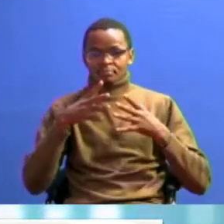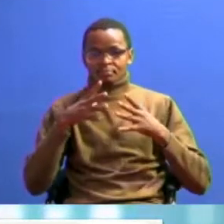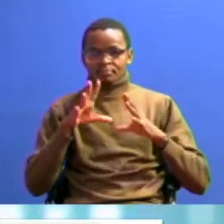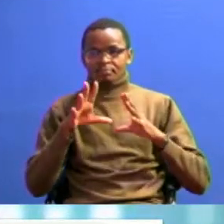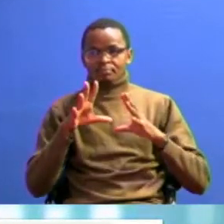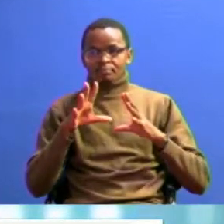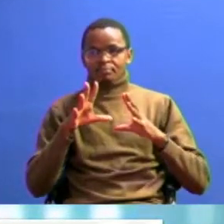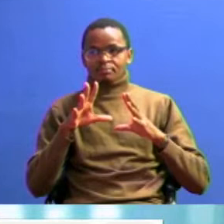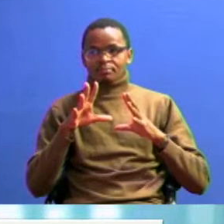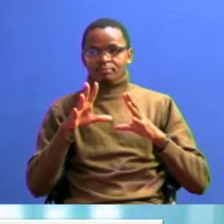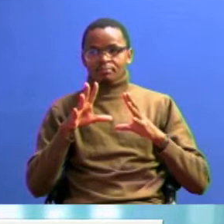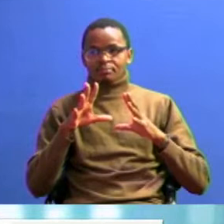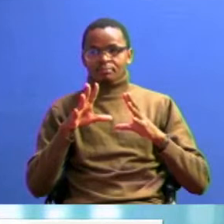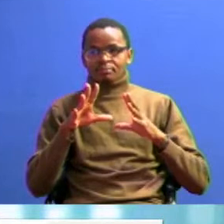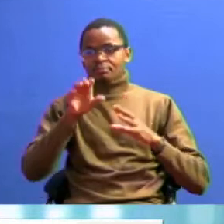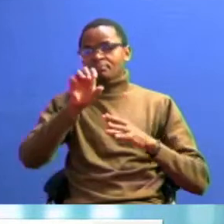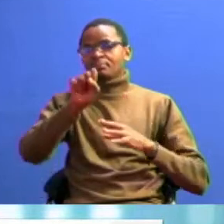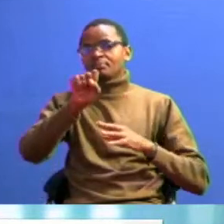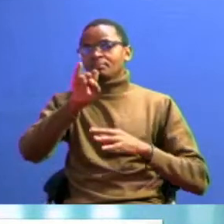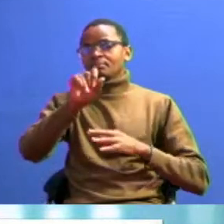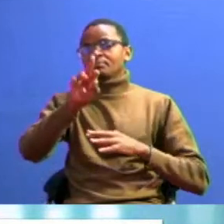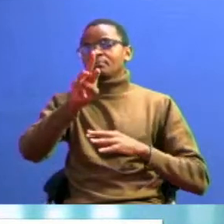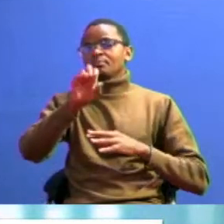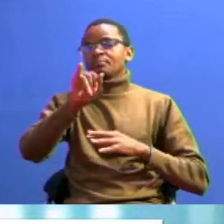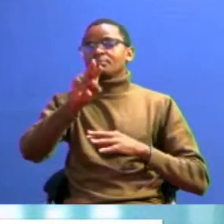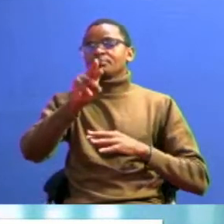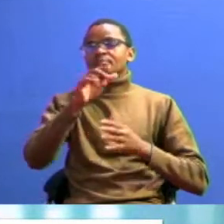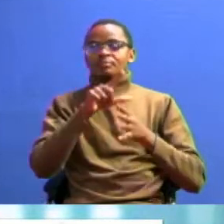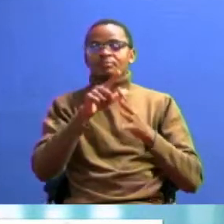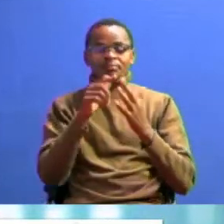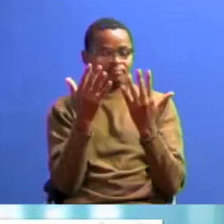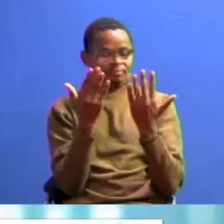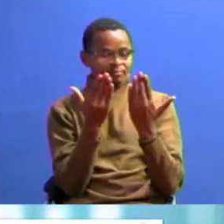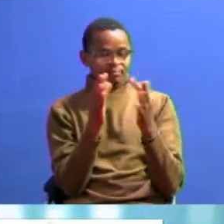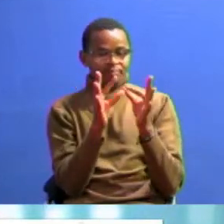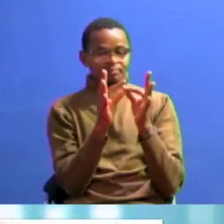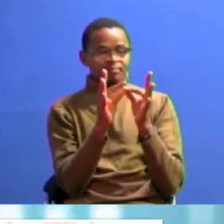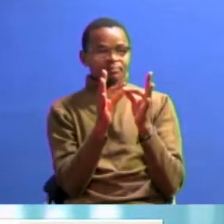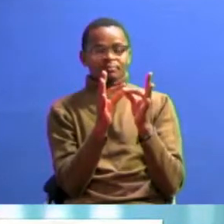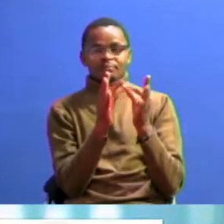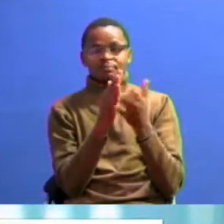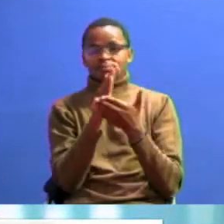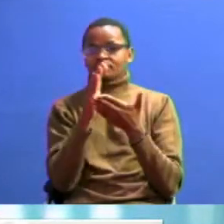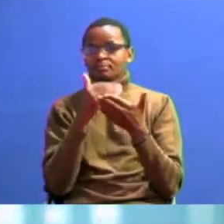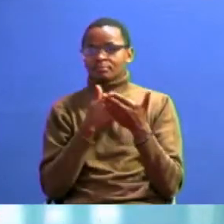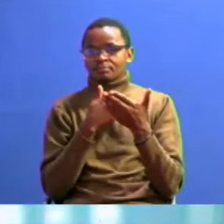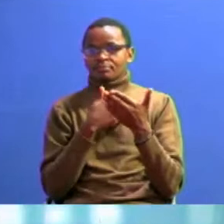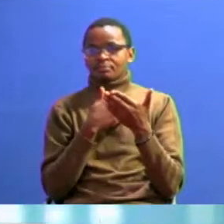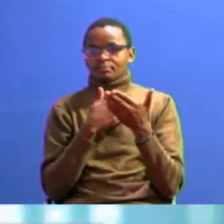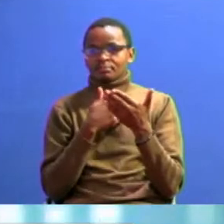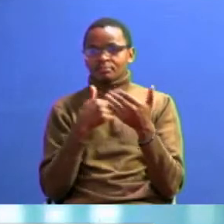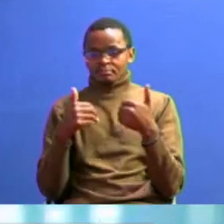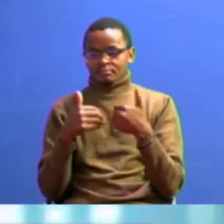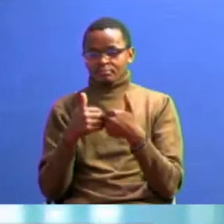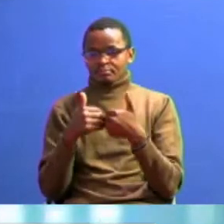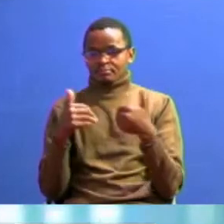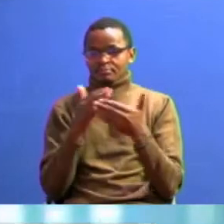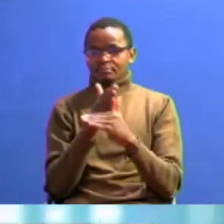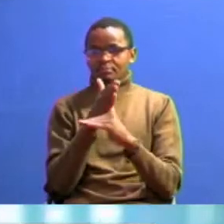the concept of Siamese twins, twins that are conjoined and sometimes have to be separated